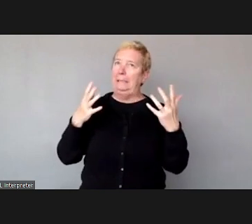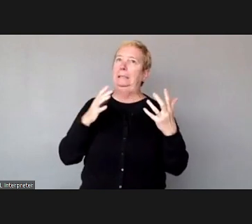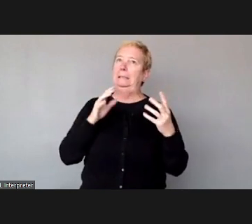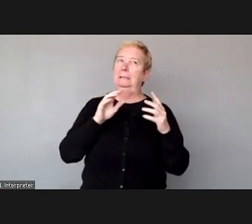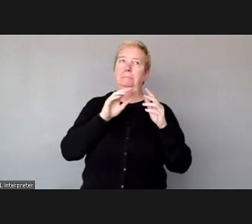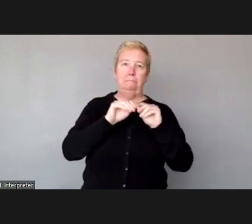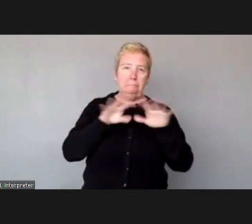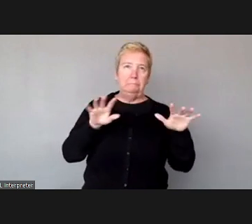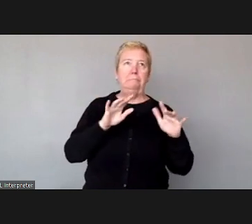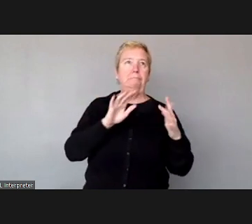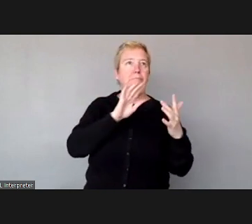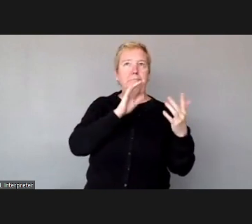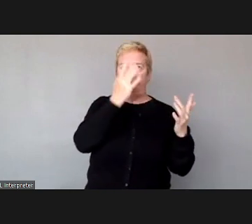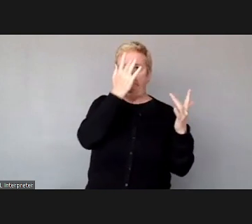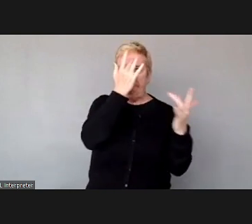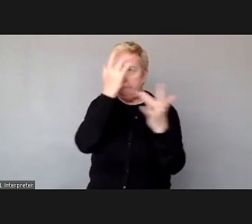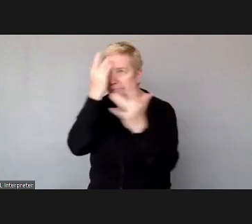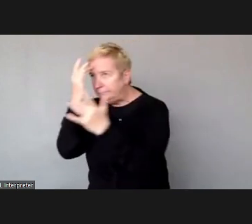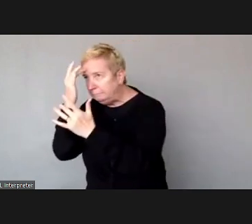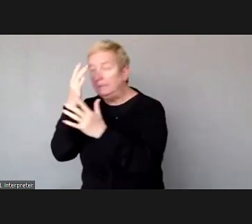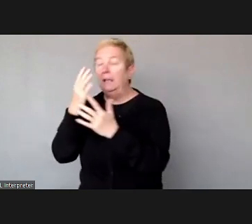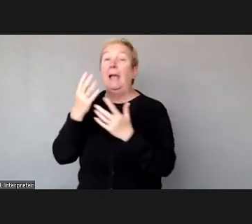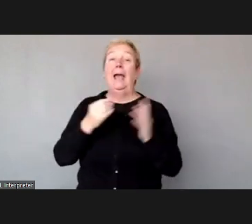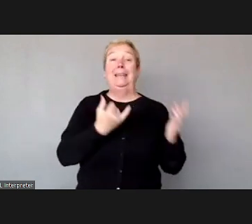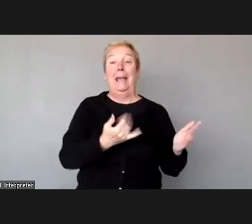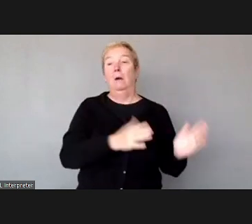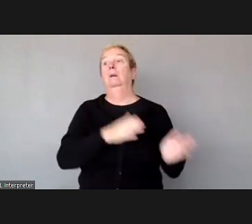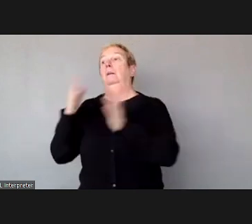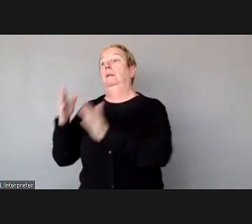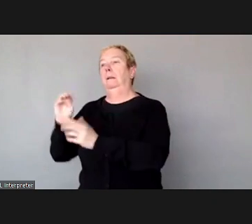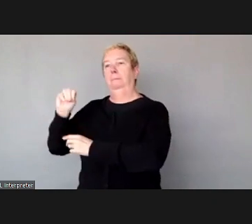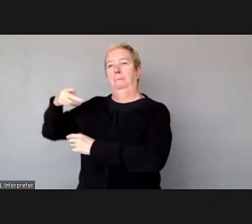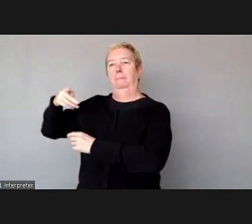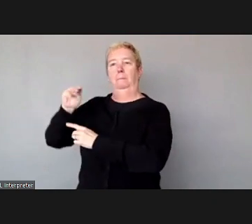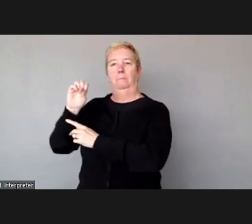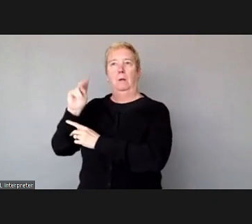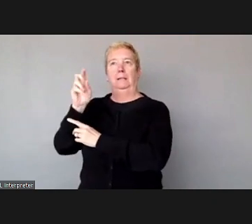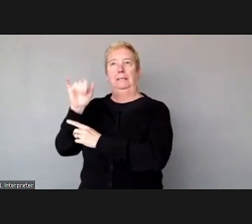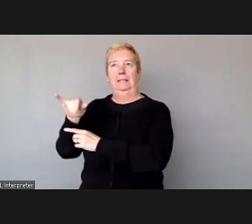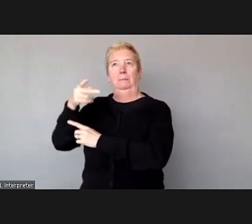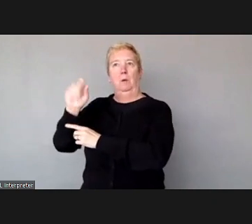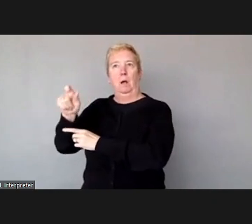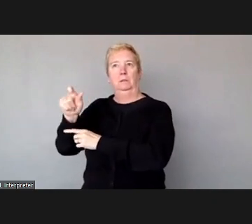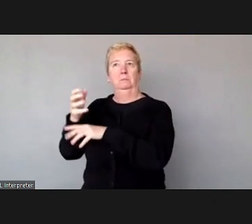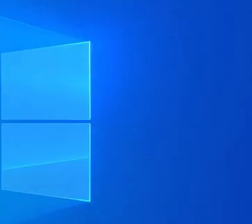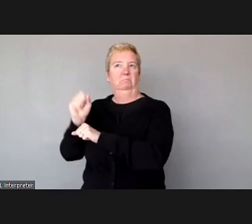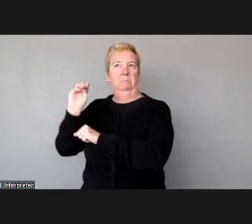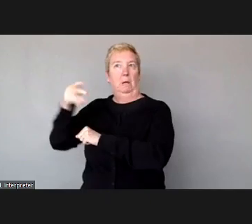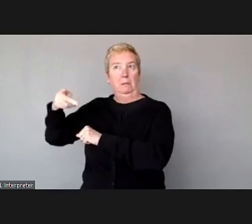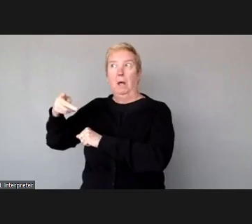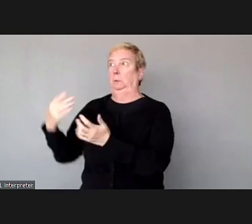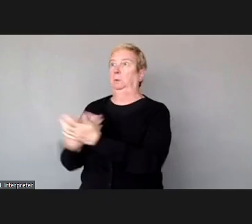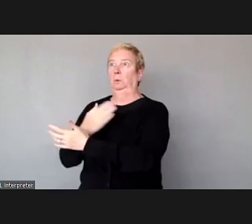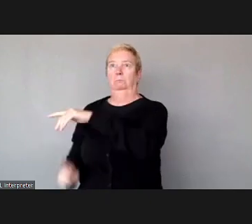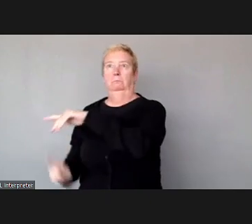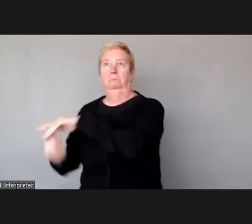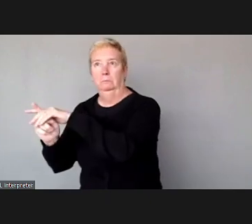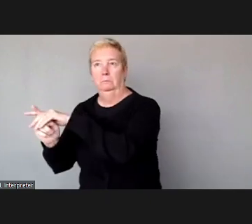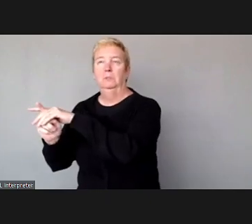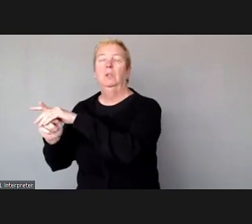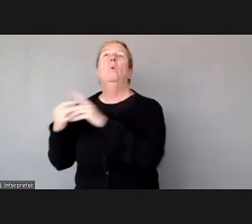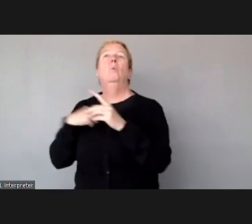the new infectious disease on the block that we're taking quite seriously now. And so these are really two presentations put together.